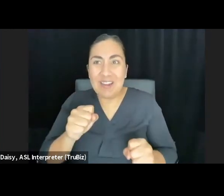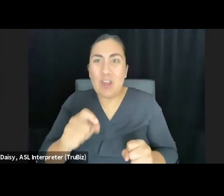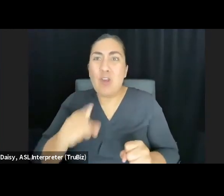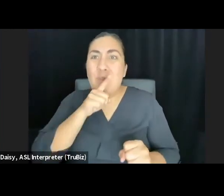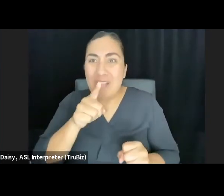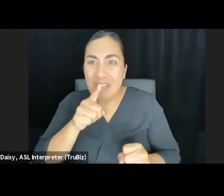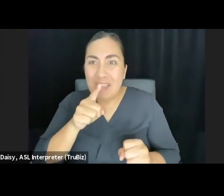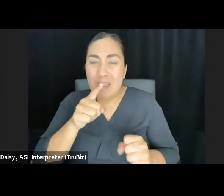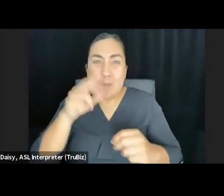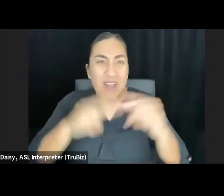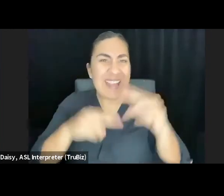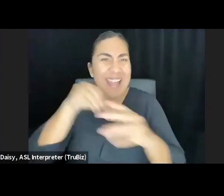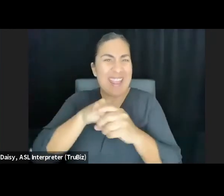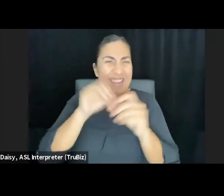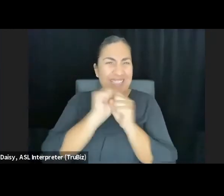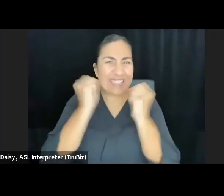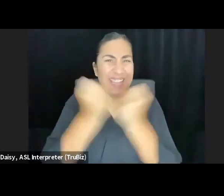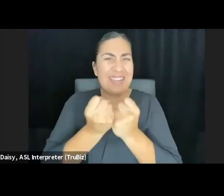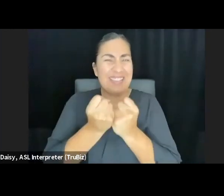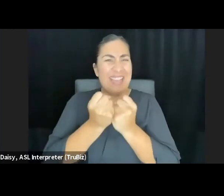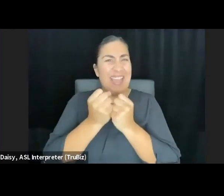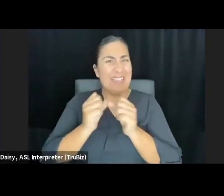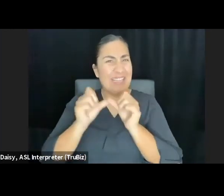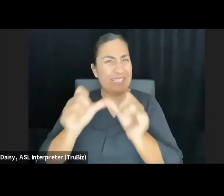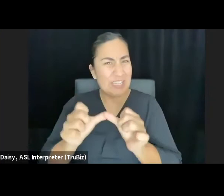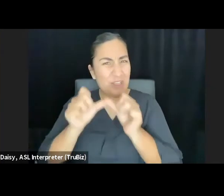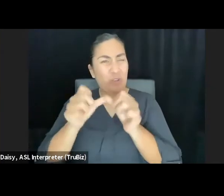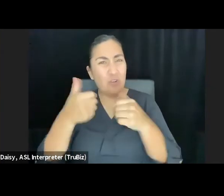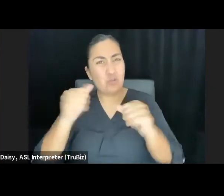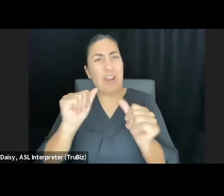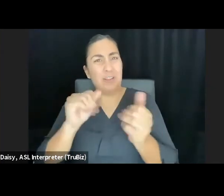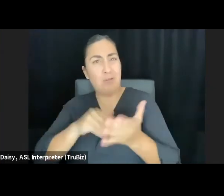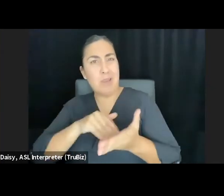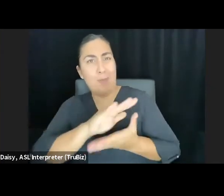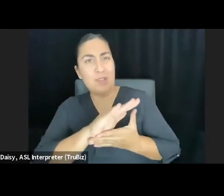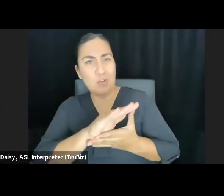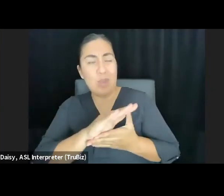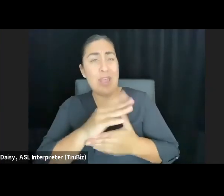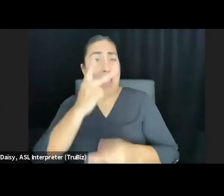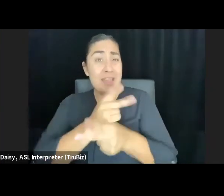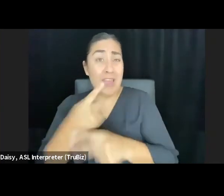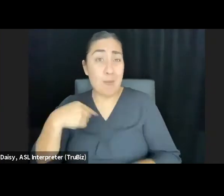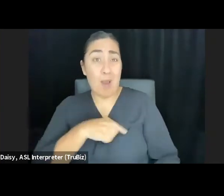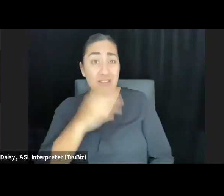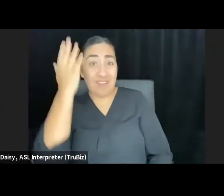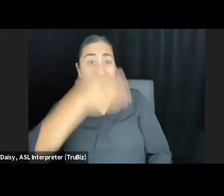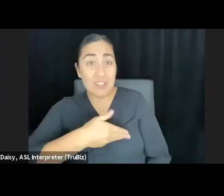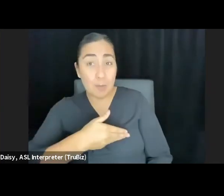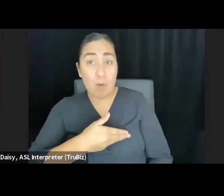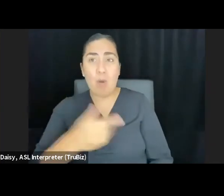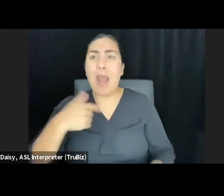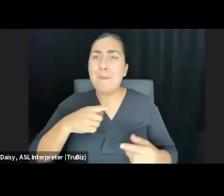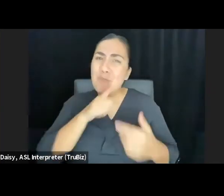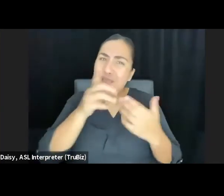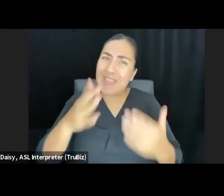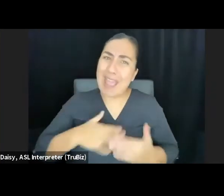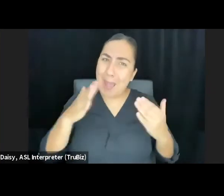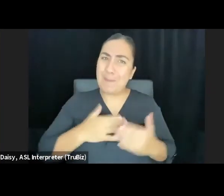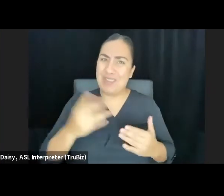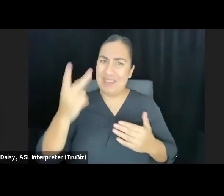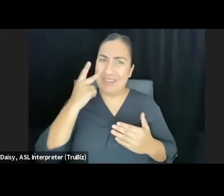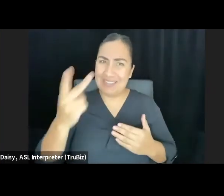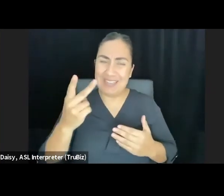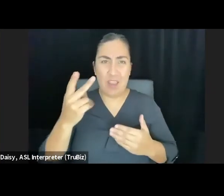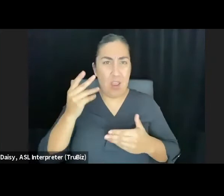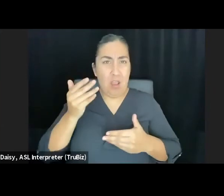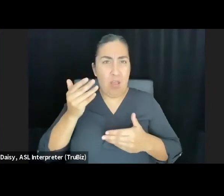invisible. So I'm really, really, I'm really happy to see the progress that we're making in this renaissance of American